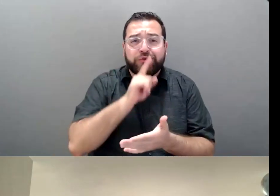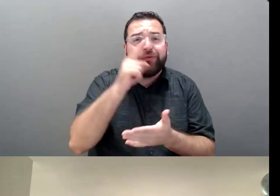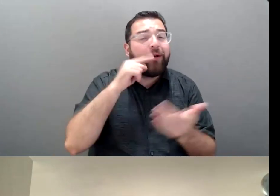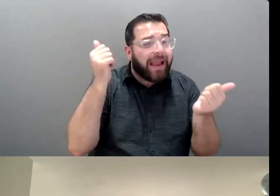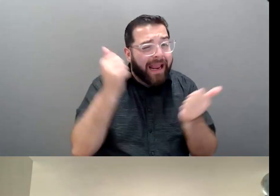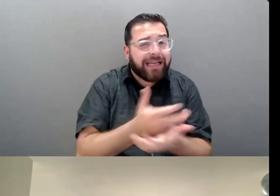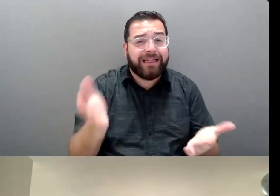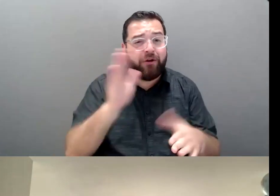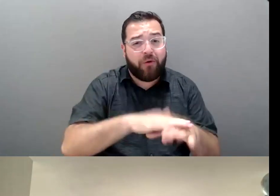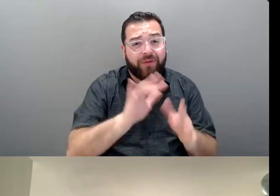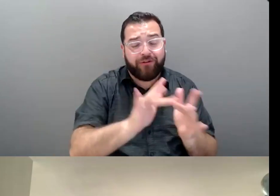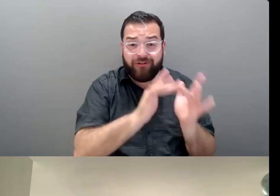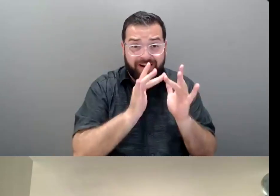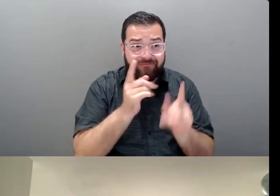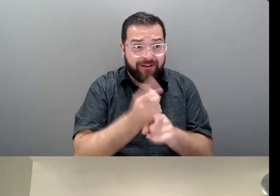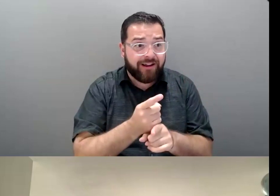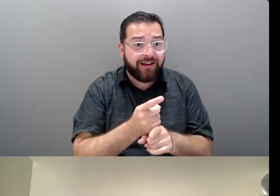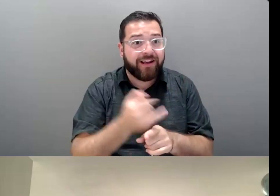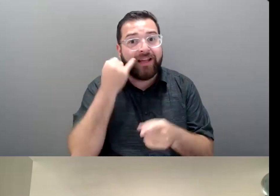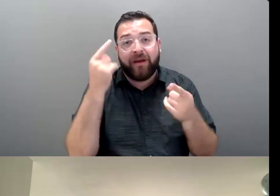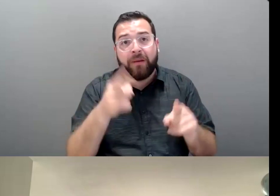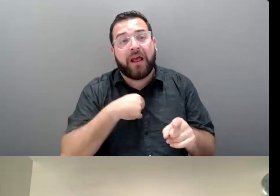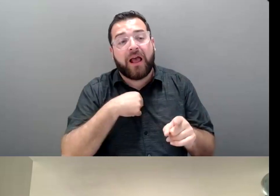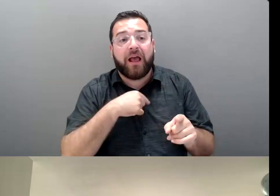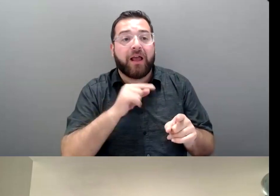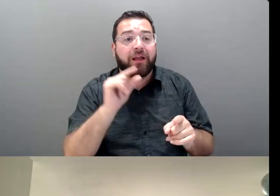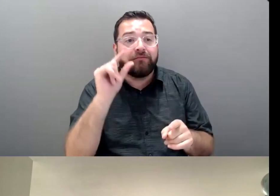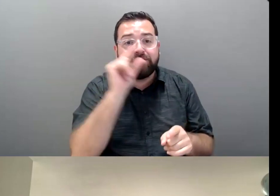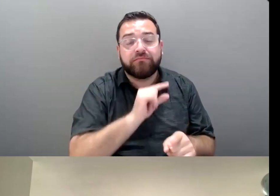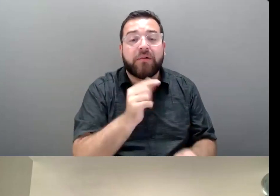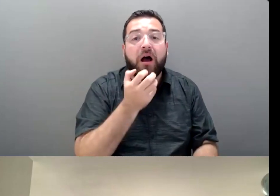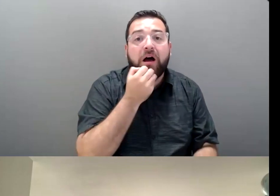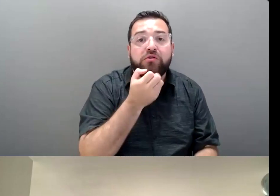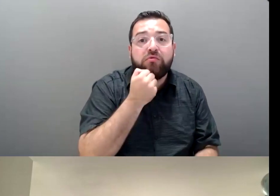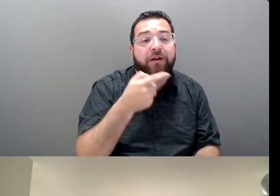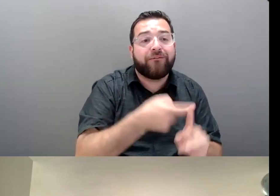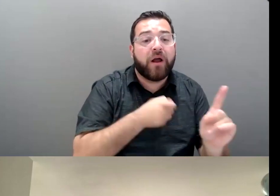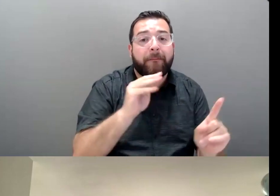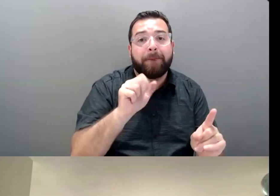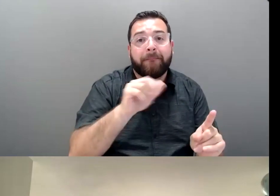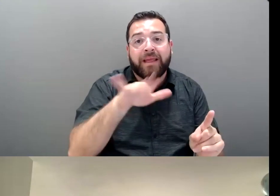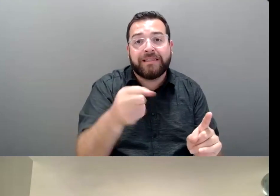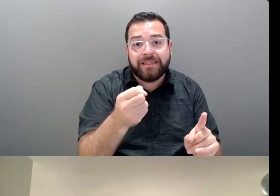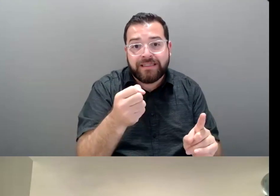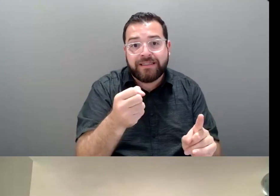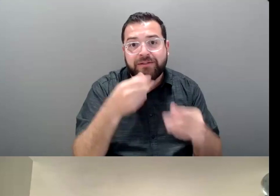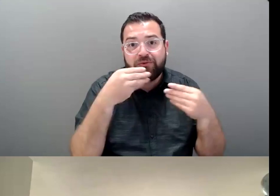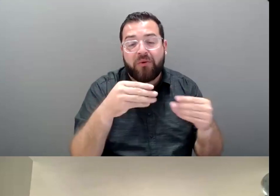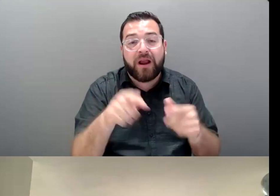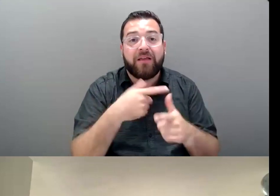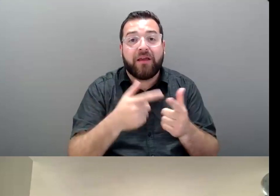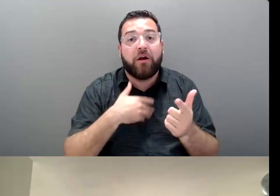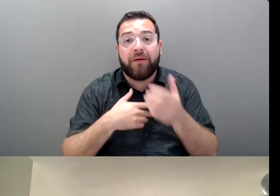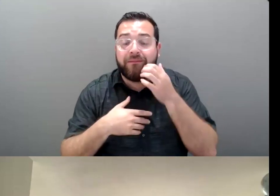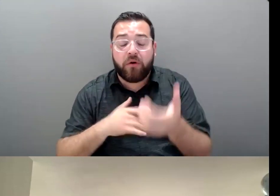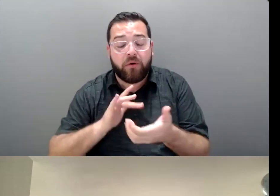the intranet. If I look up underwear at Macy's, and then when I'm, on my phone, then